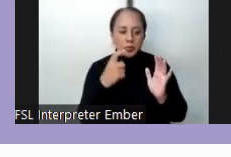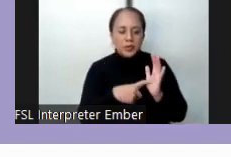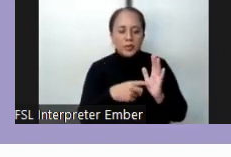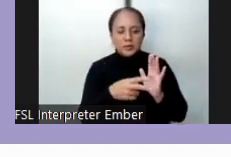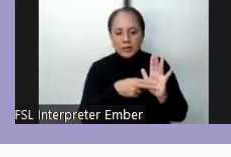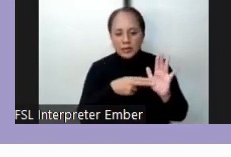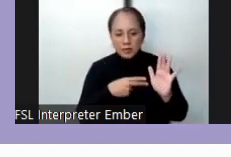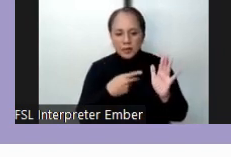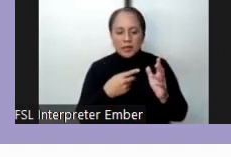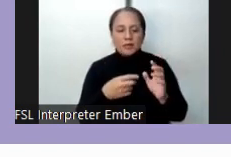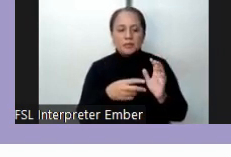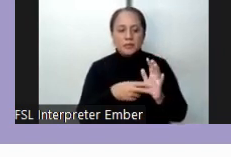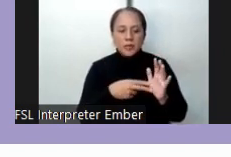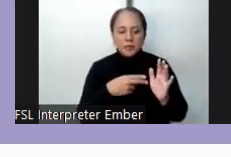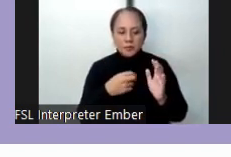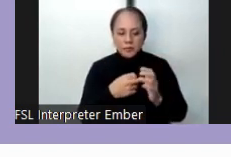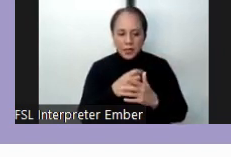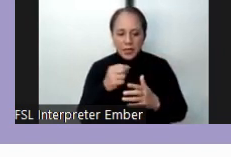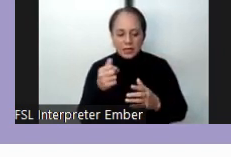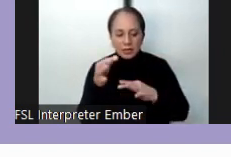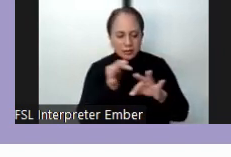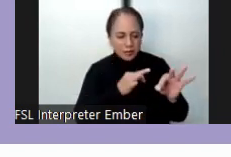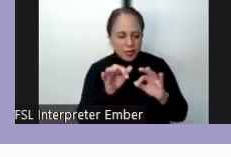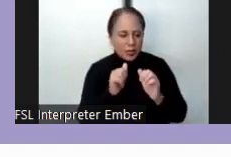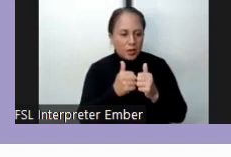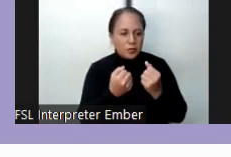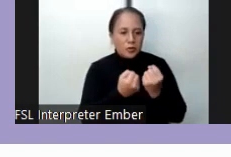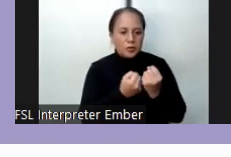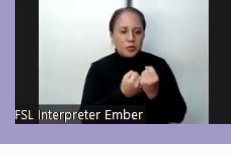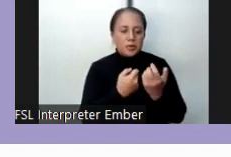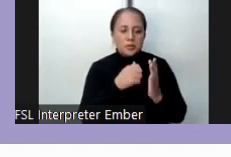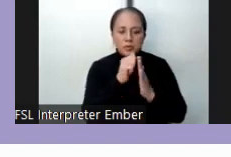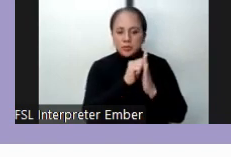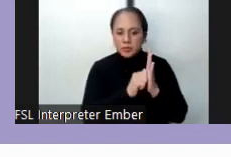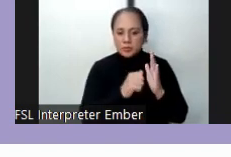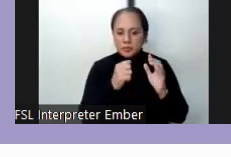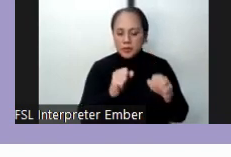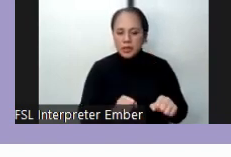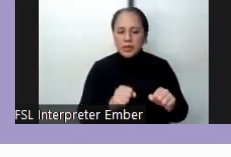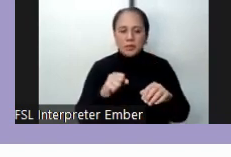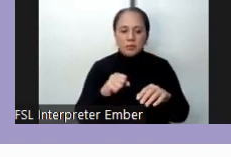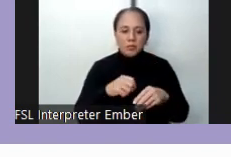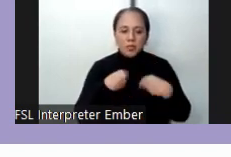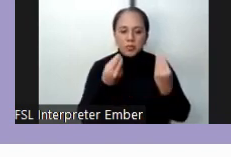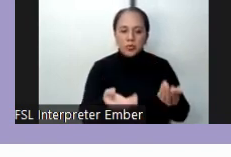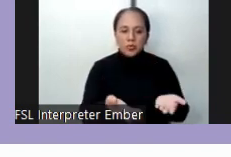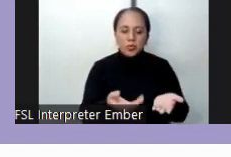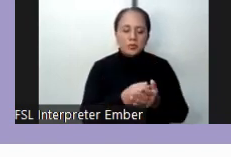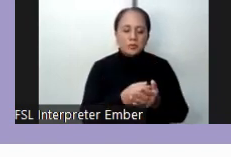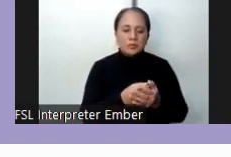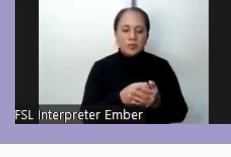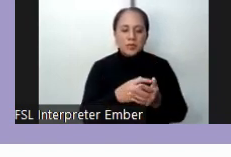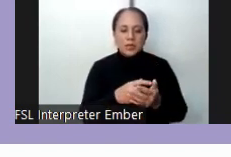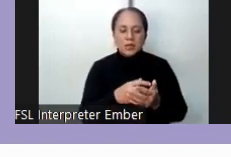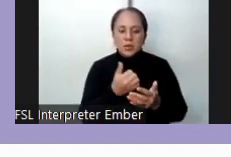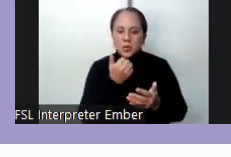labels, branded content, and explain how the sponsorship of the article may provide nuanced claims kahit